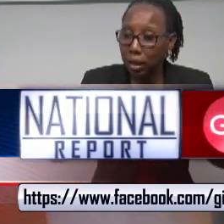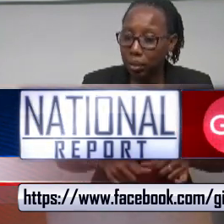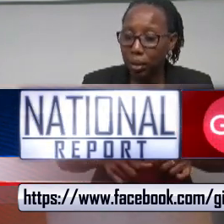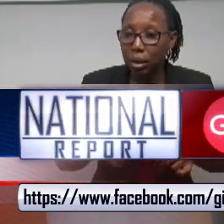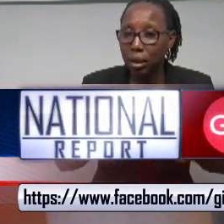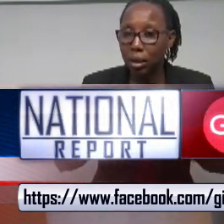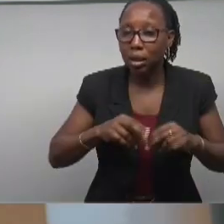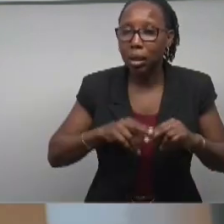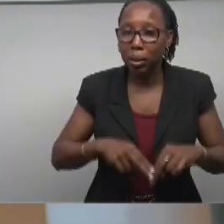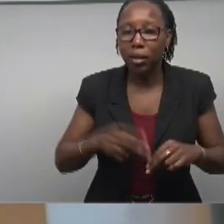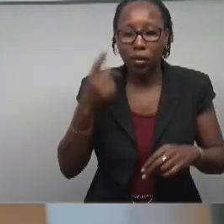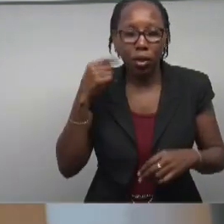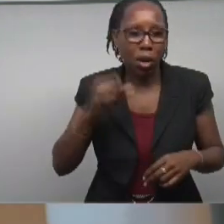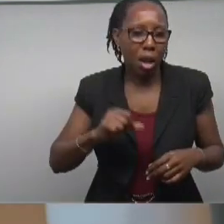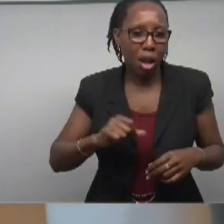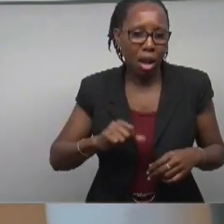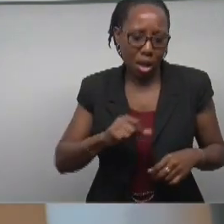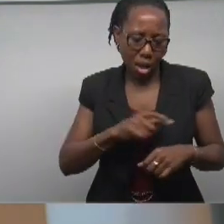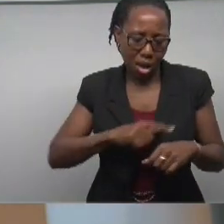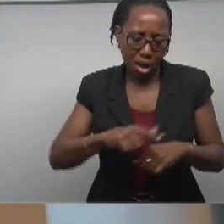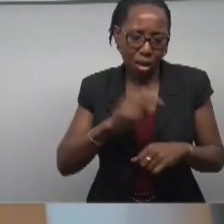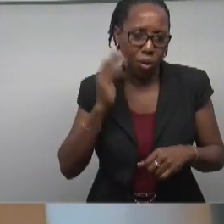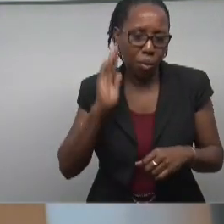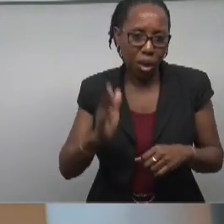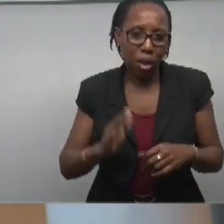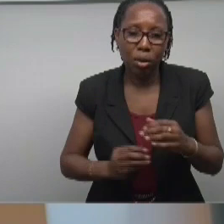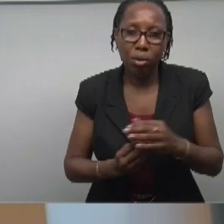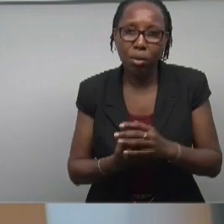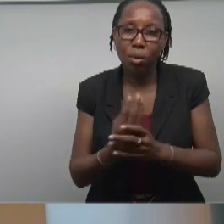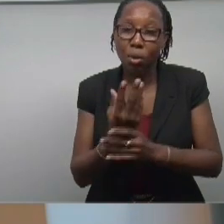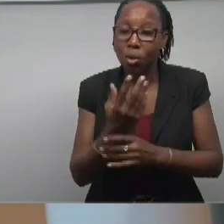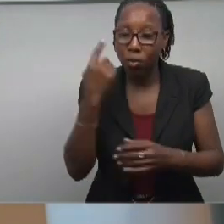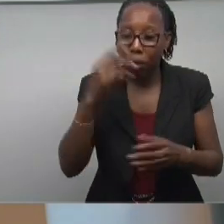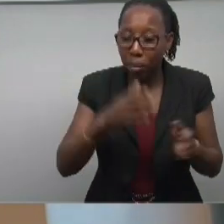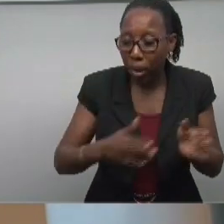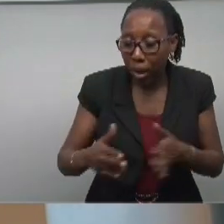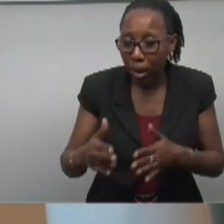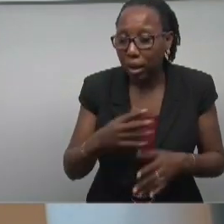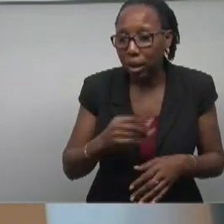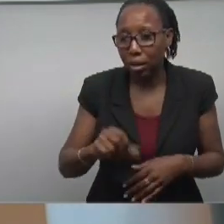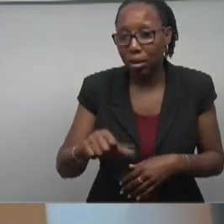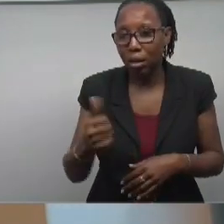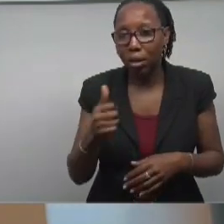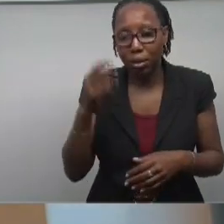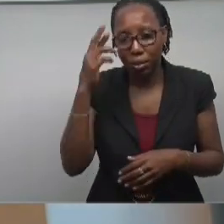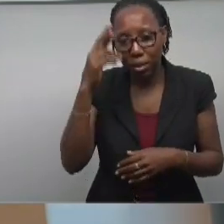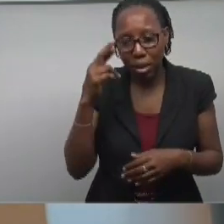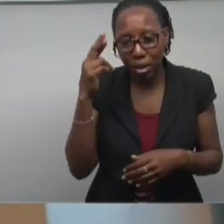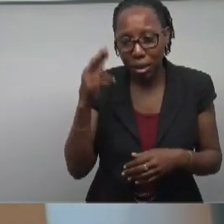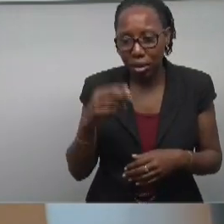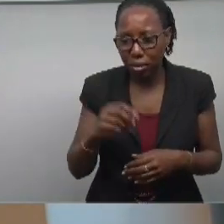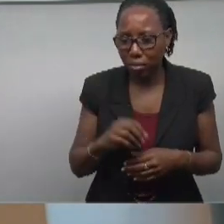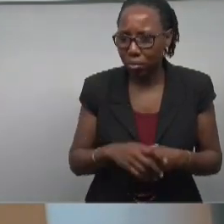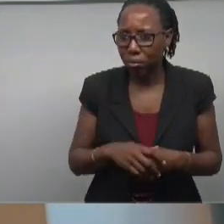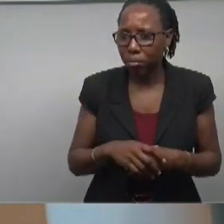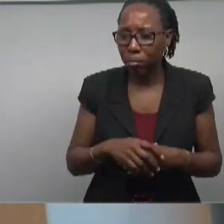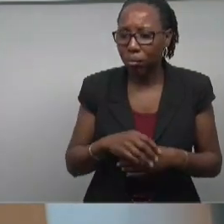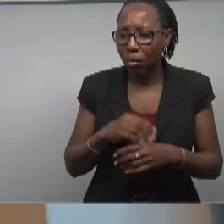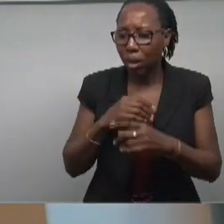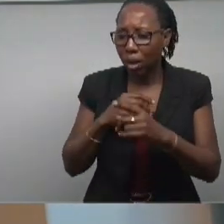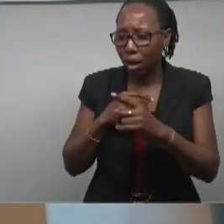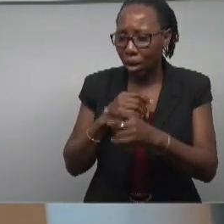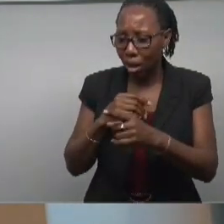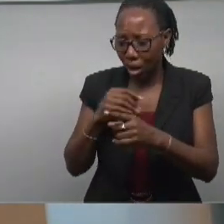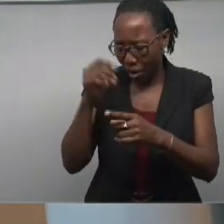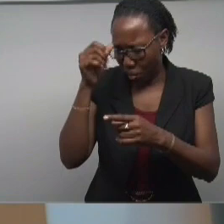to grow for different purposes, for planning and other reasons. I could recall, as a